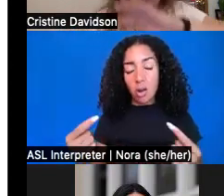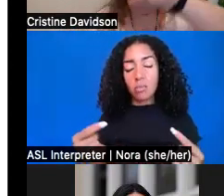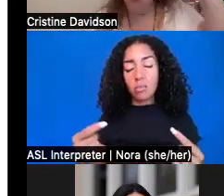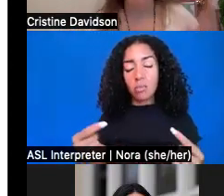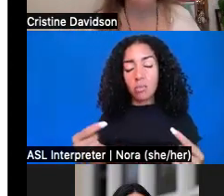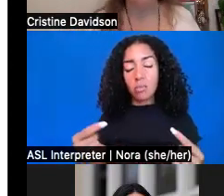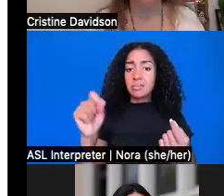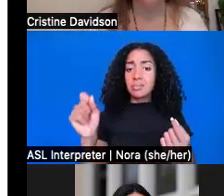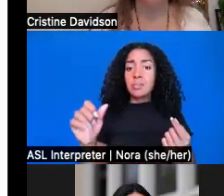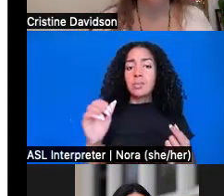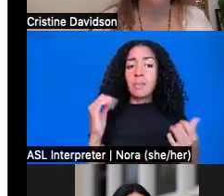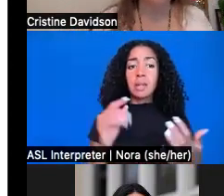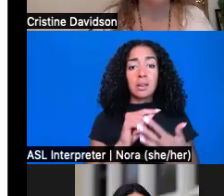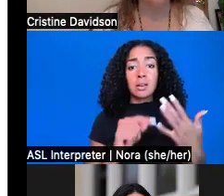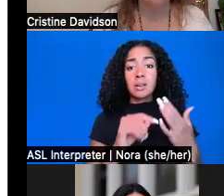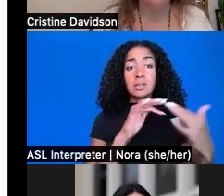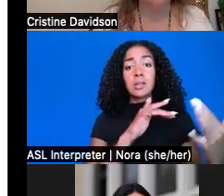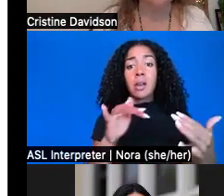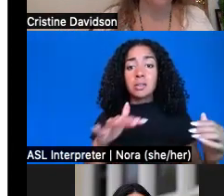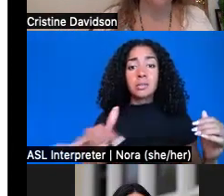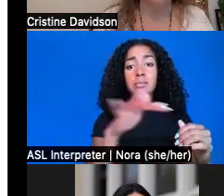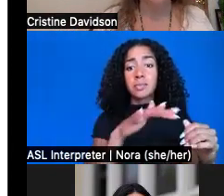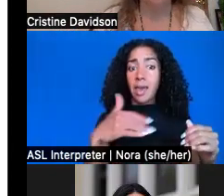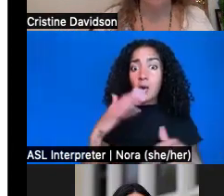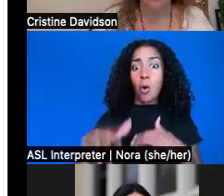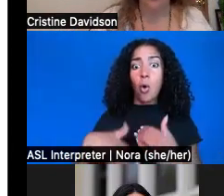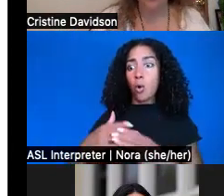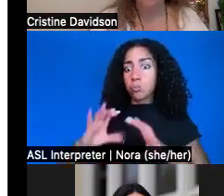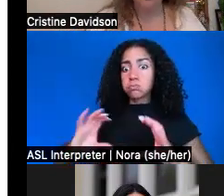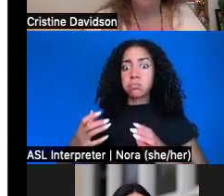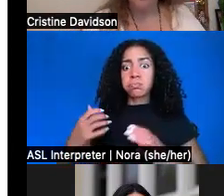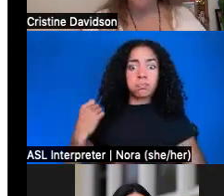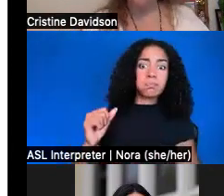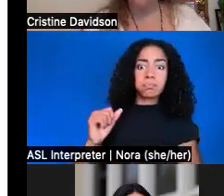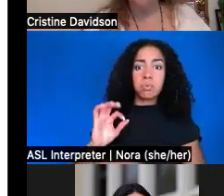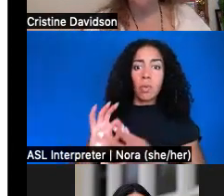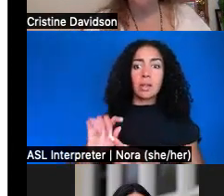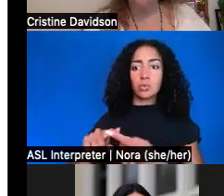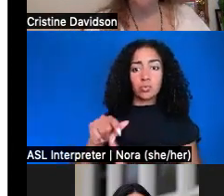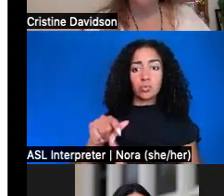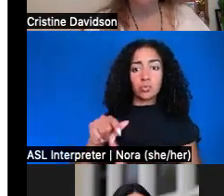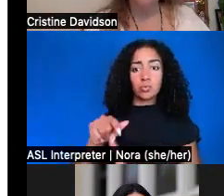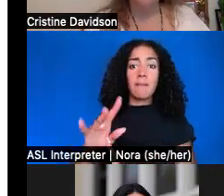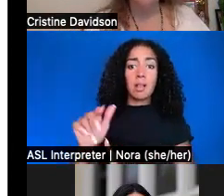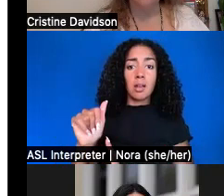whole movement around it. It's not cool, very dangerous.